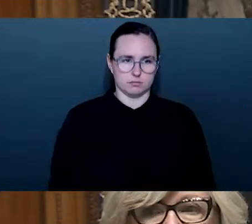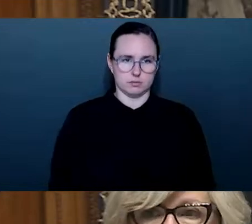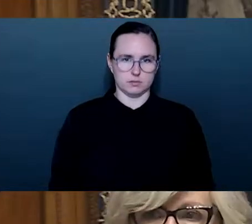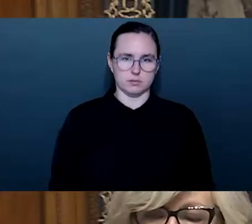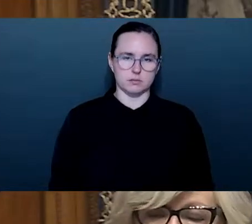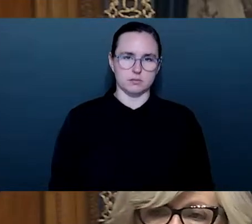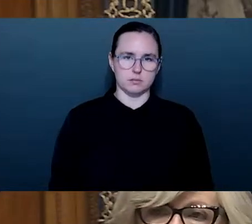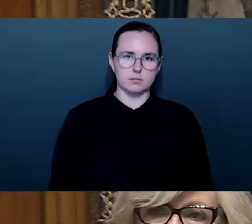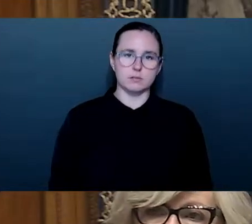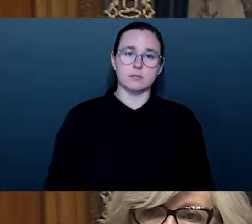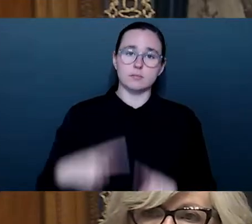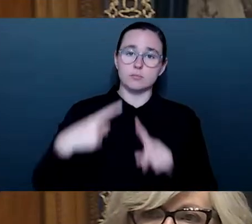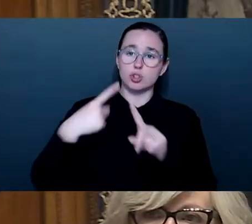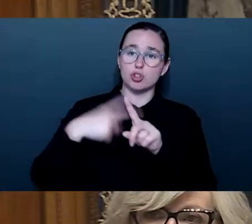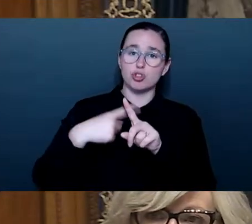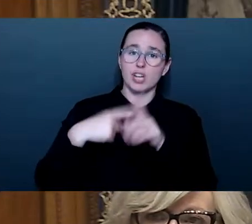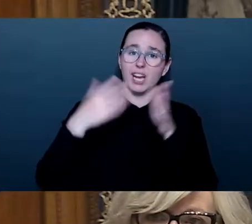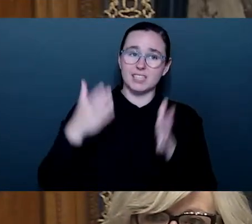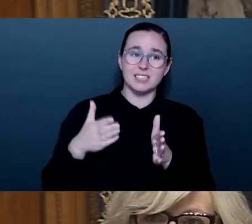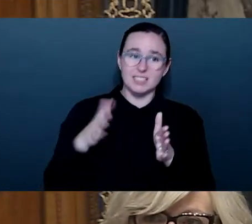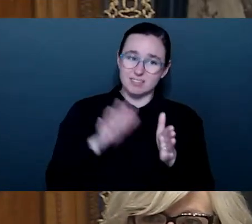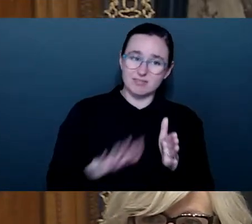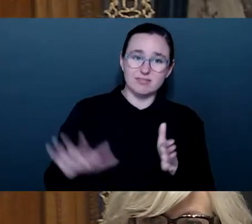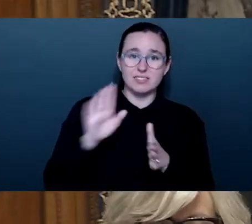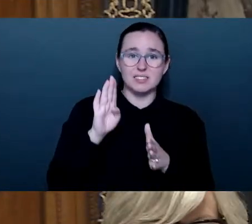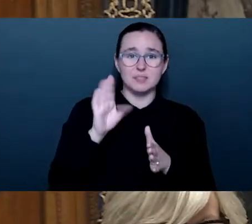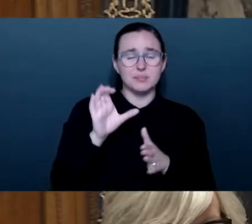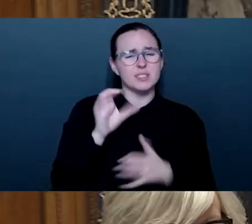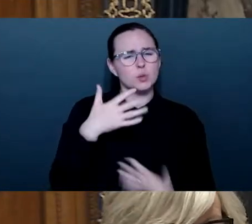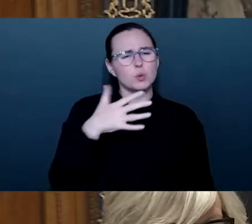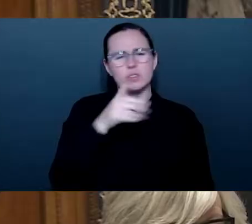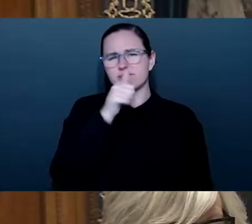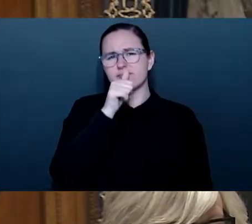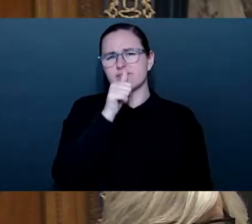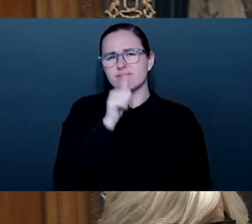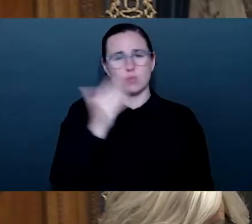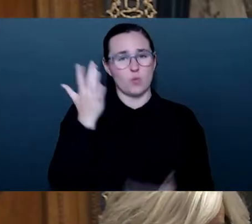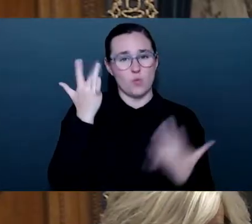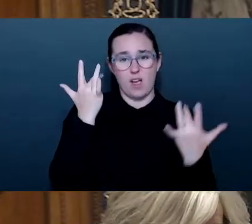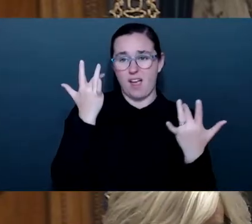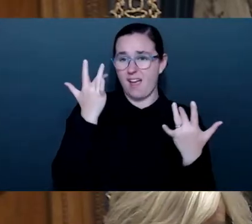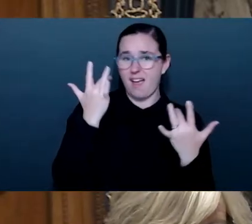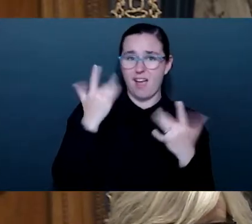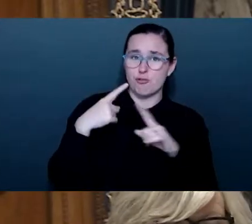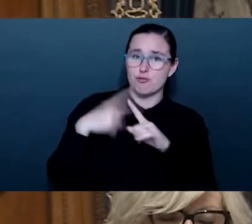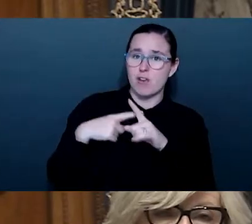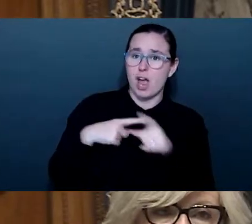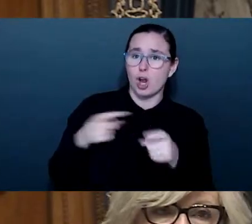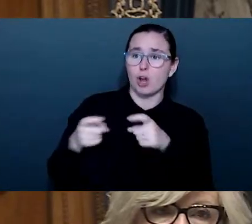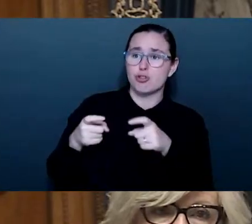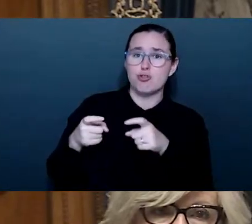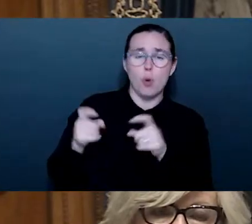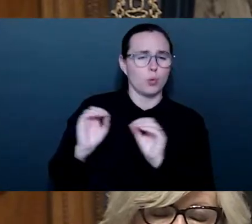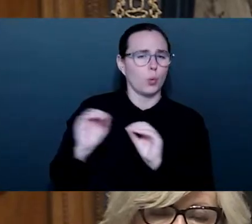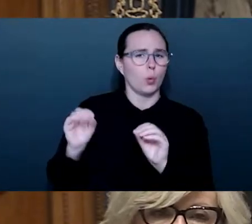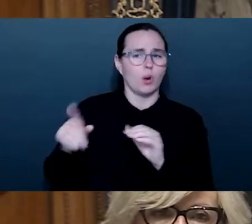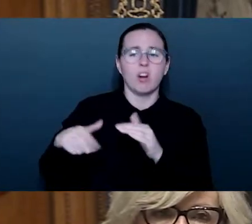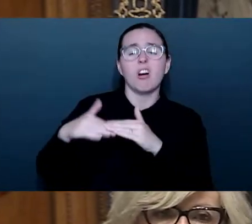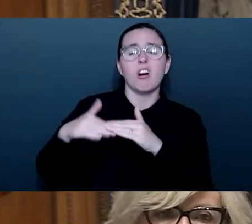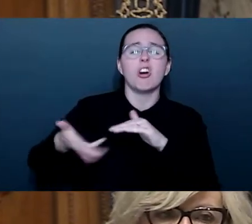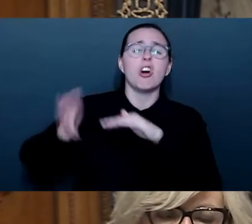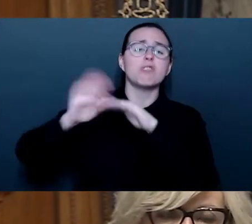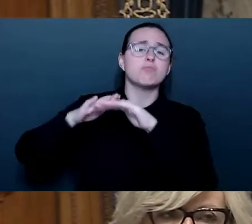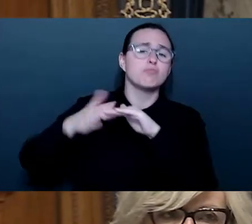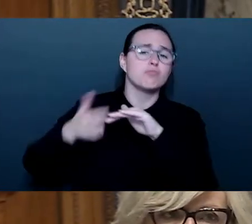rent control, but the usual excuse is that mom and pop landlords will suffer. Turns out they only make up a